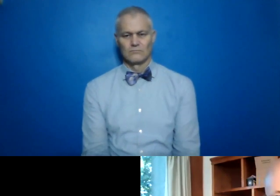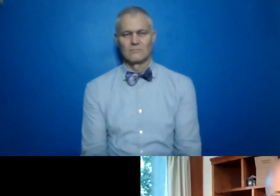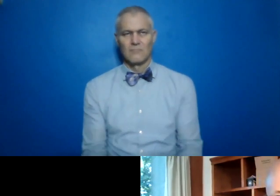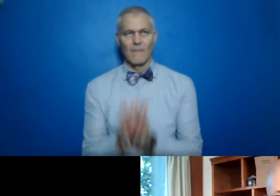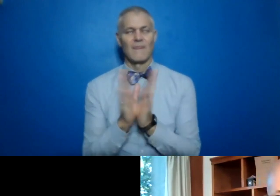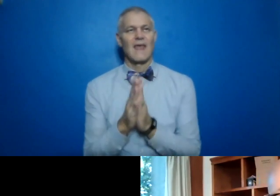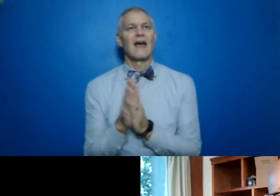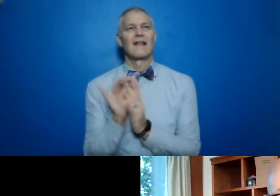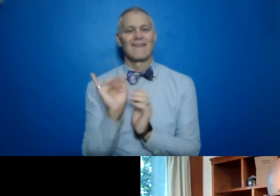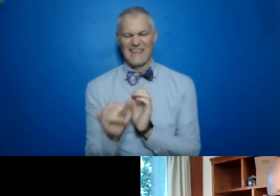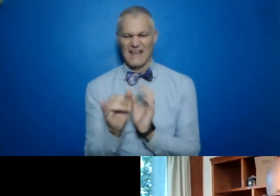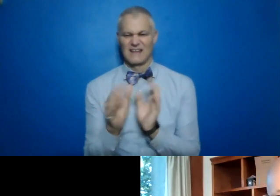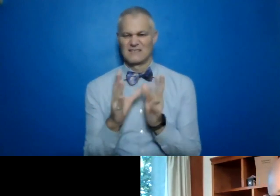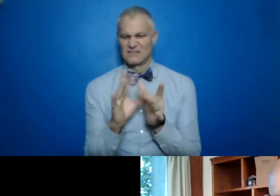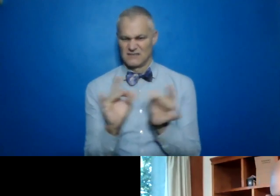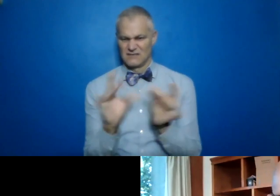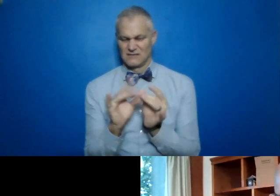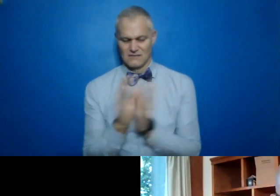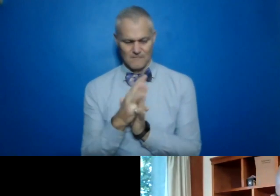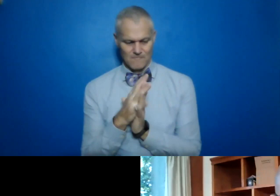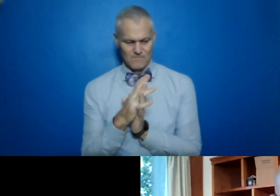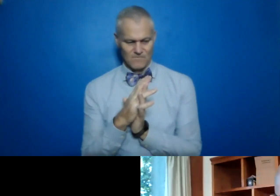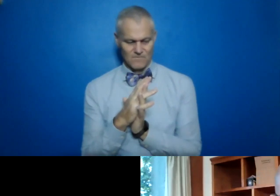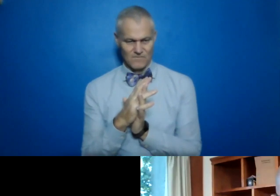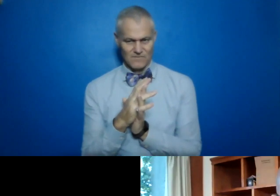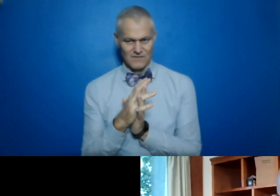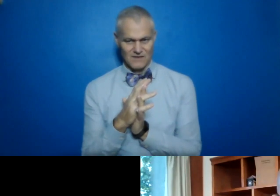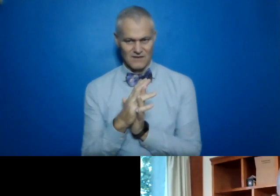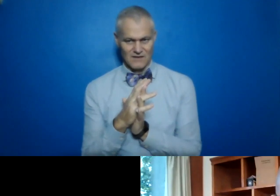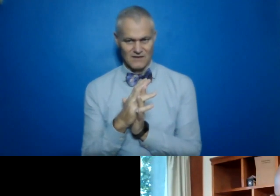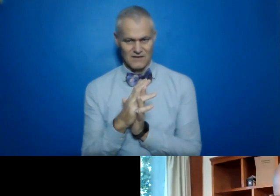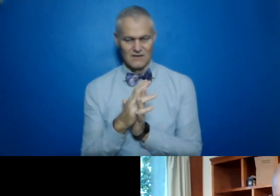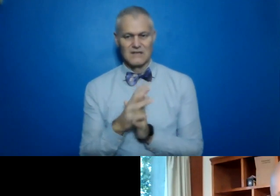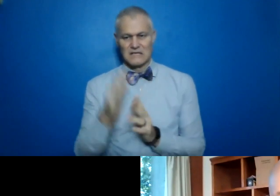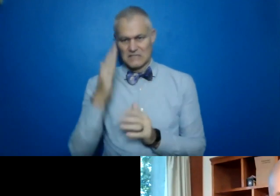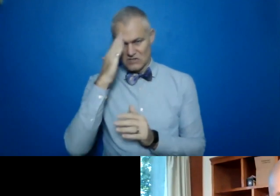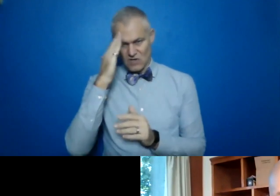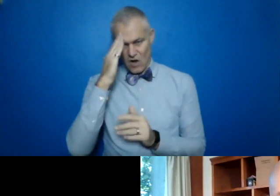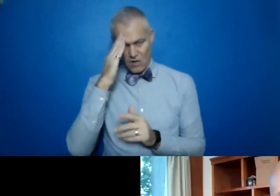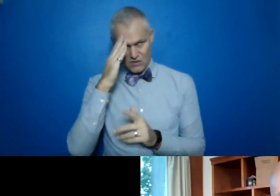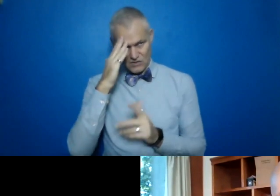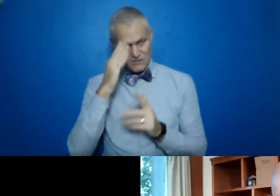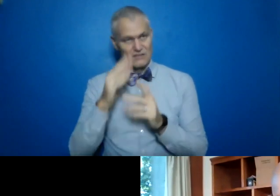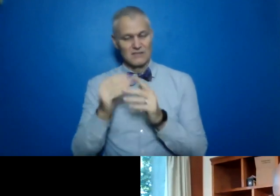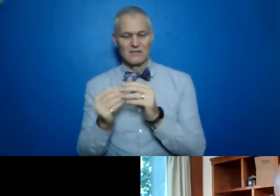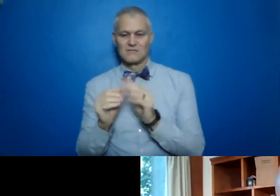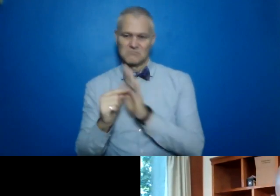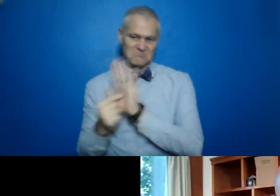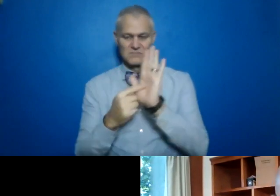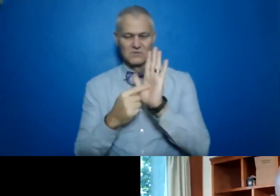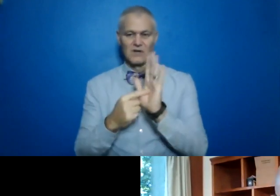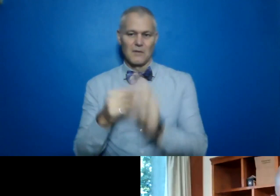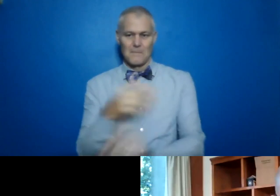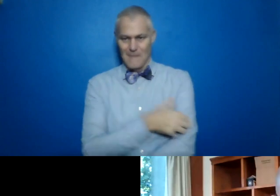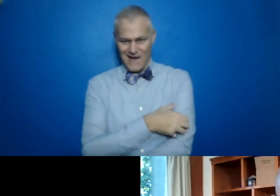creates, okay, Michel Foucault, knowledge is the manifestation of power. People